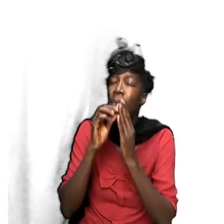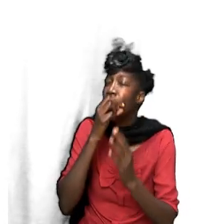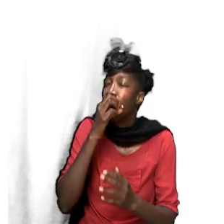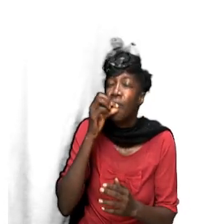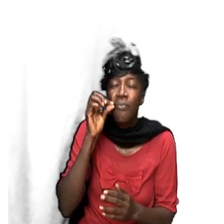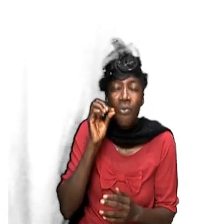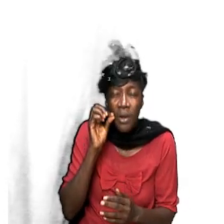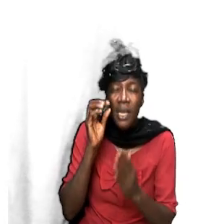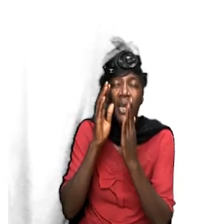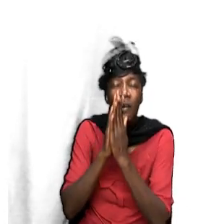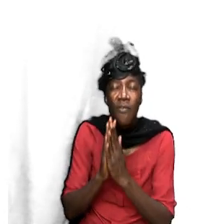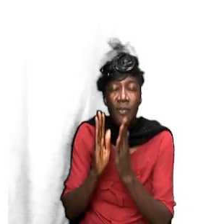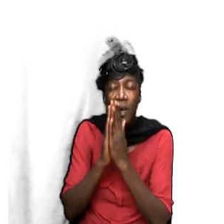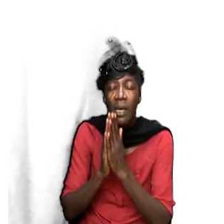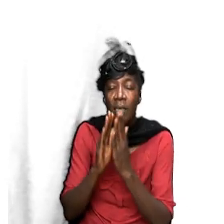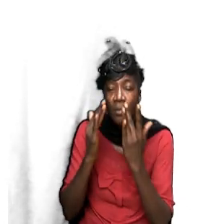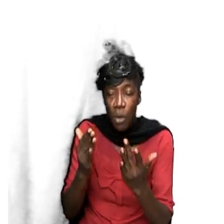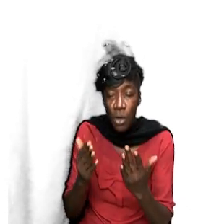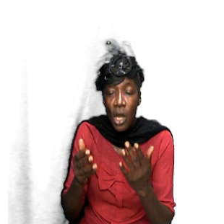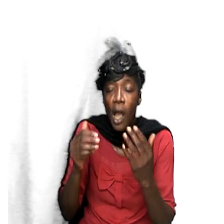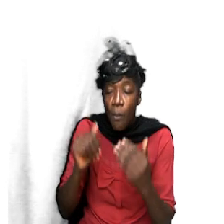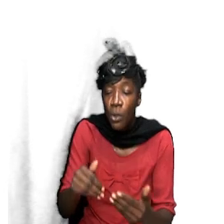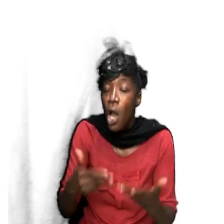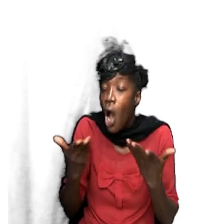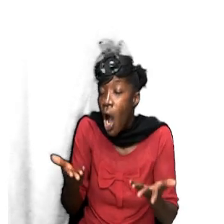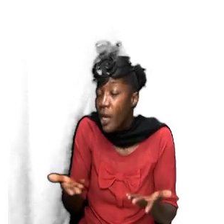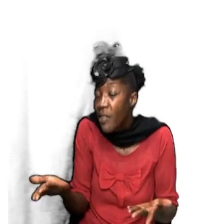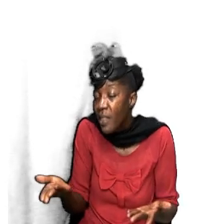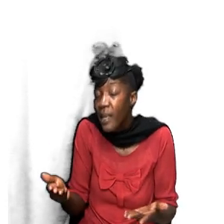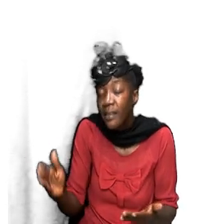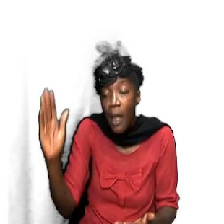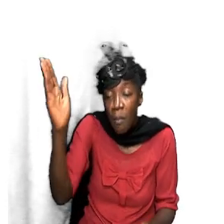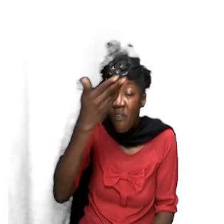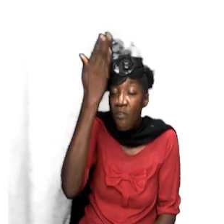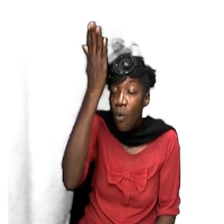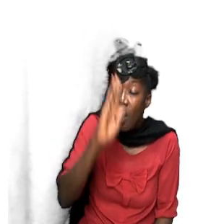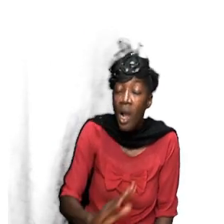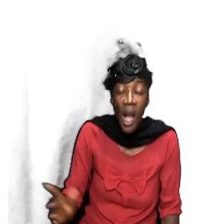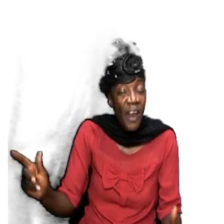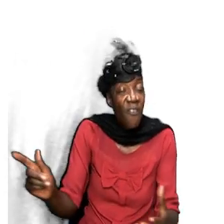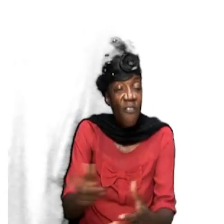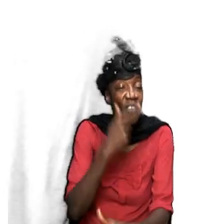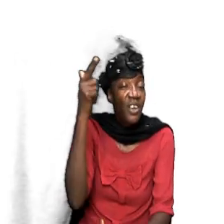must also put the weight of things before God first.